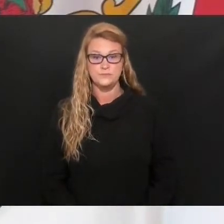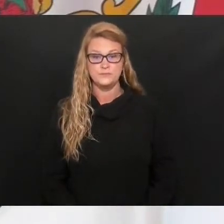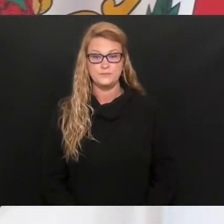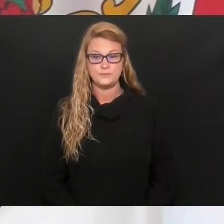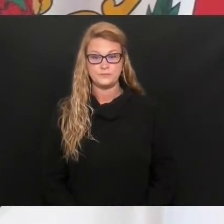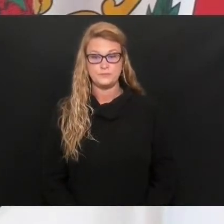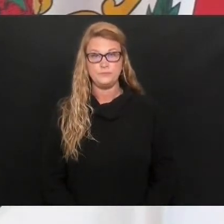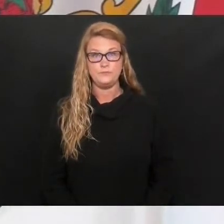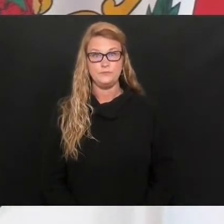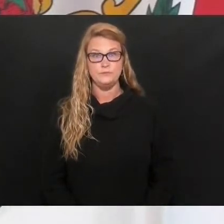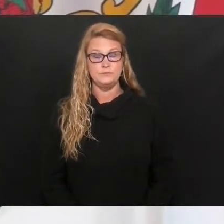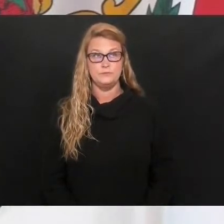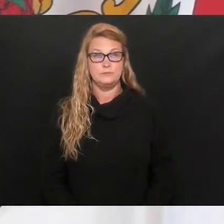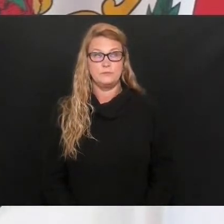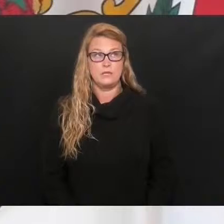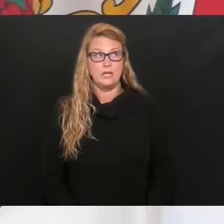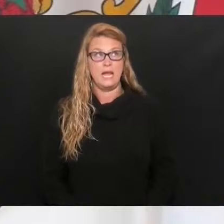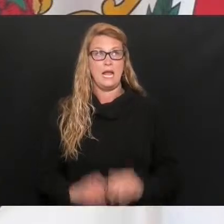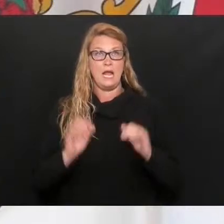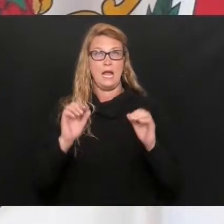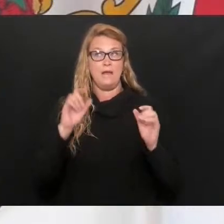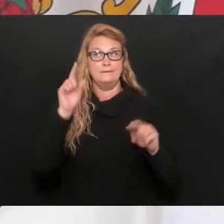Who would have ever believed it?